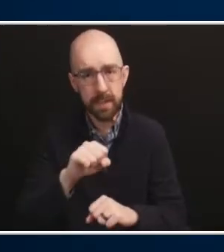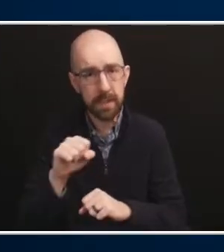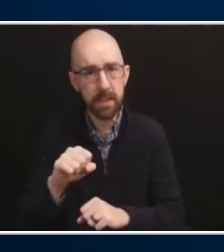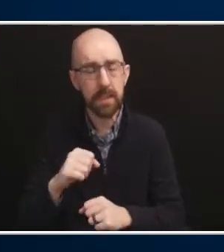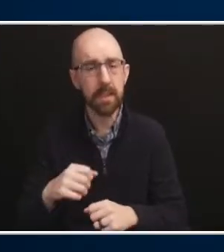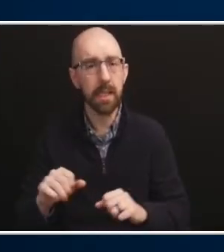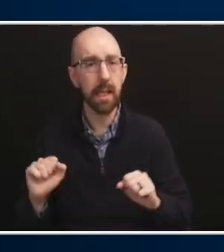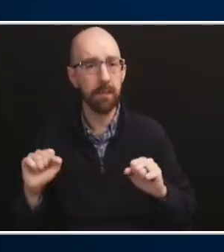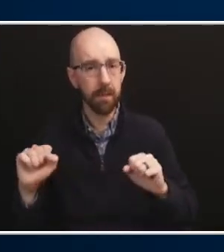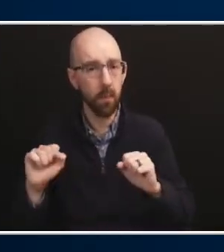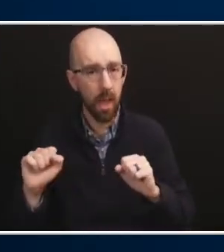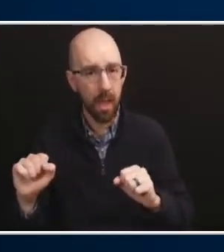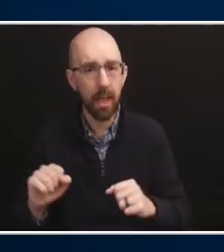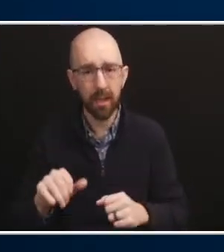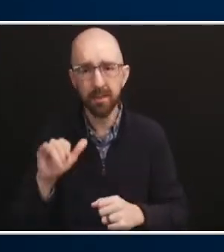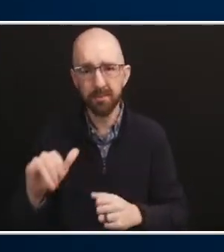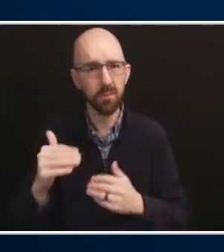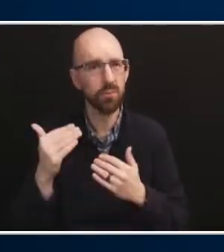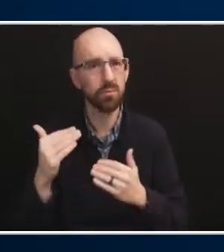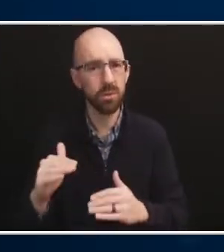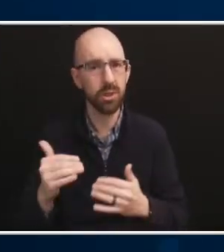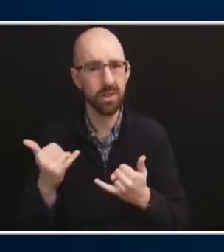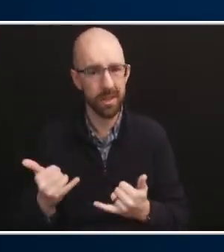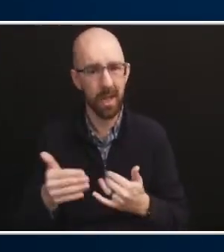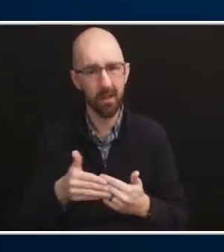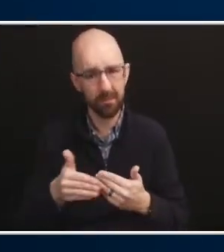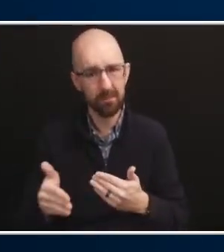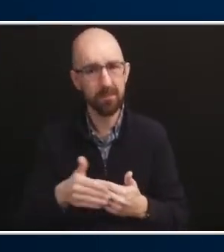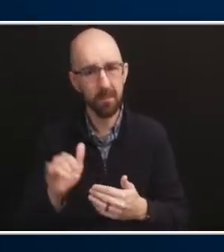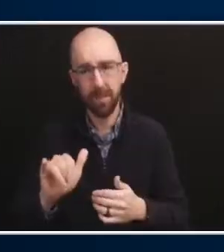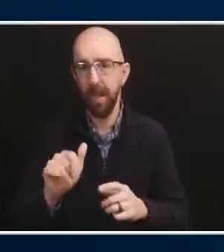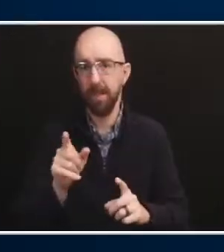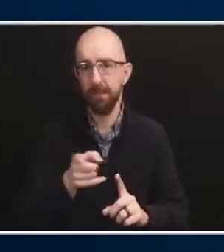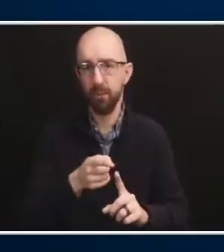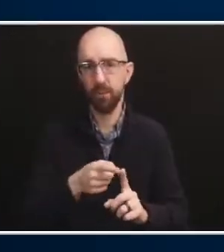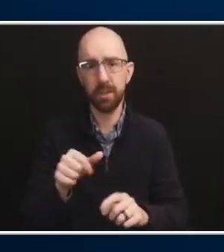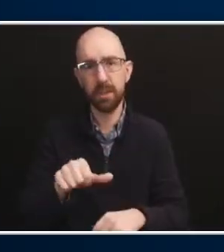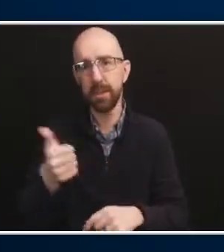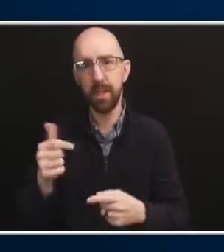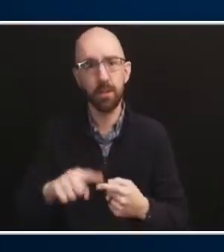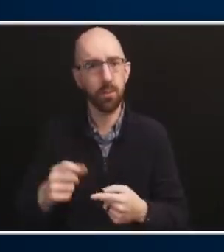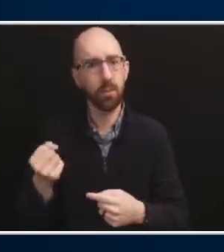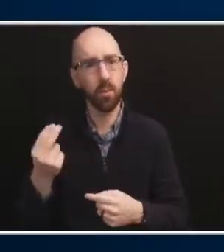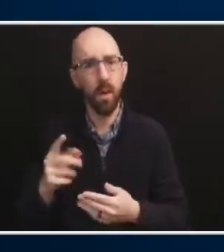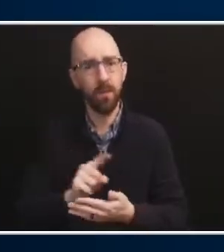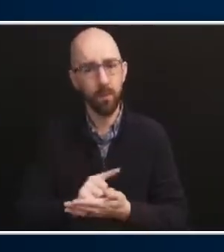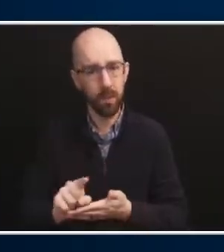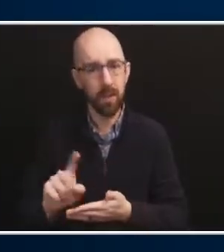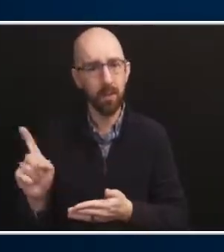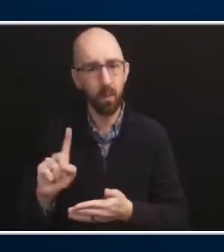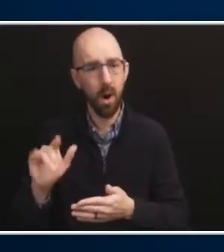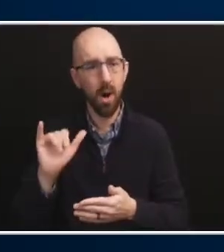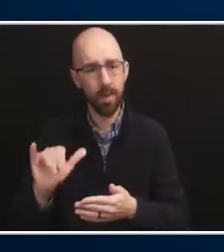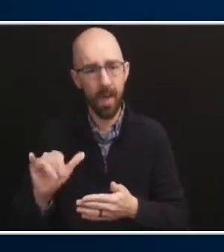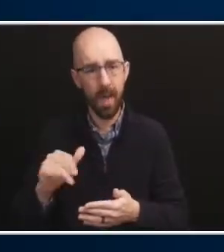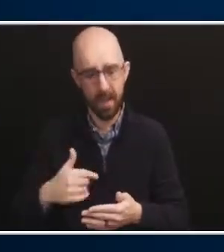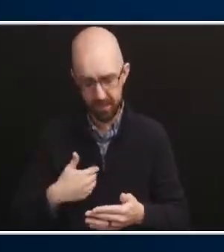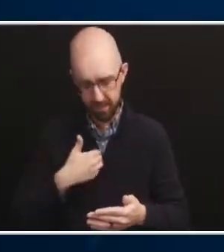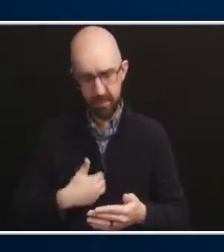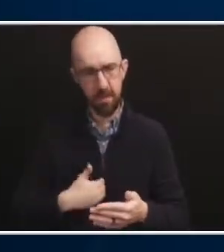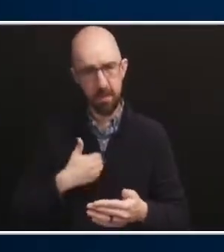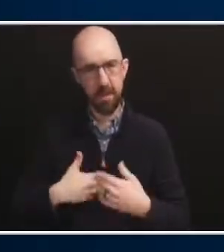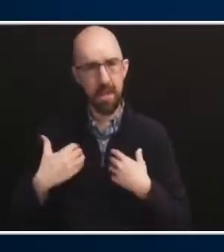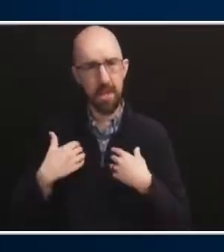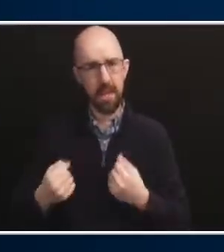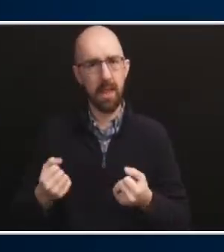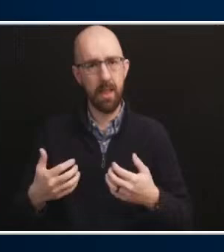lifting weights, there are restrictions, especially in that first, 10 to 12 weeks where that sternum's healing. And so that's why having,